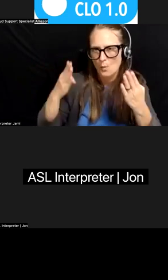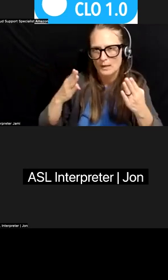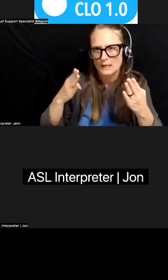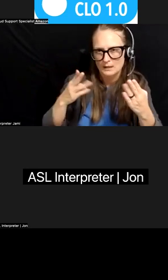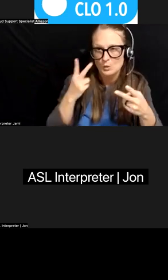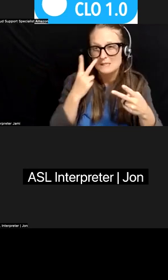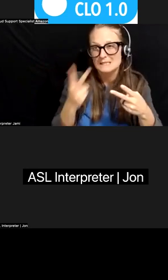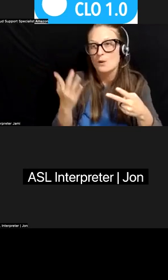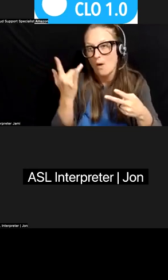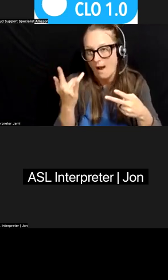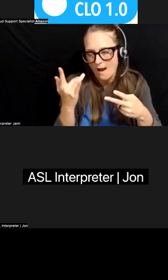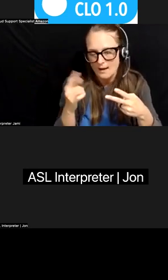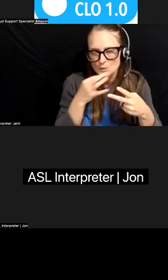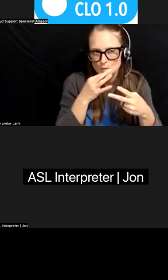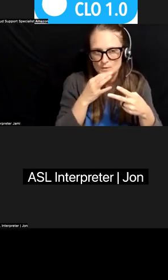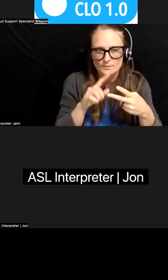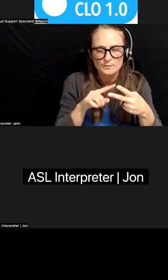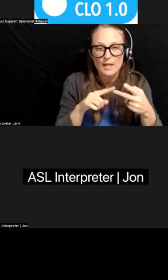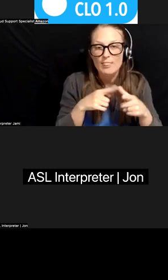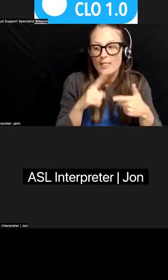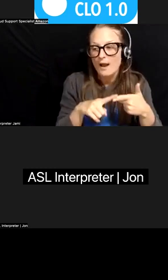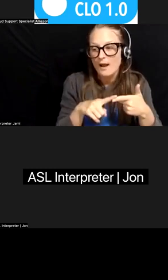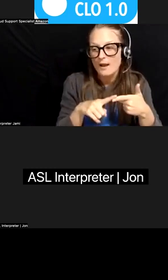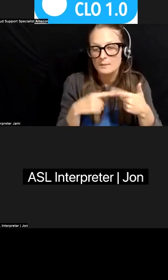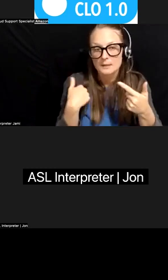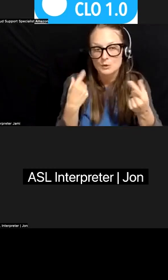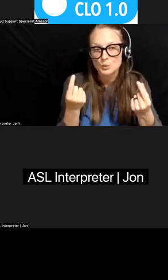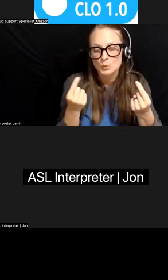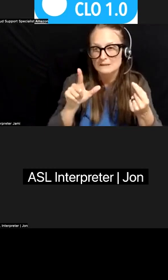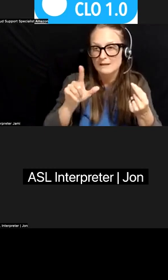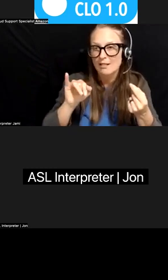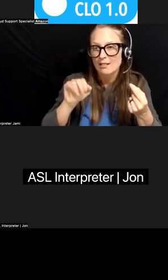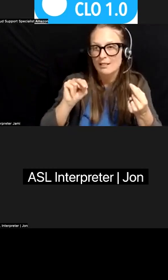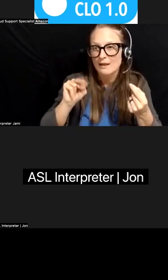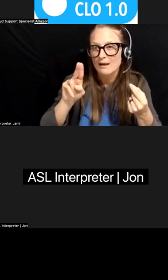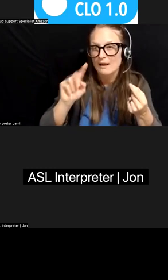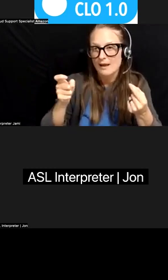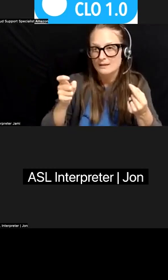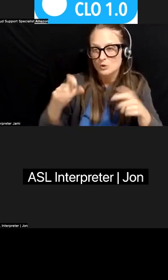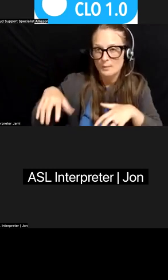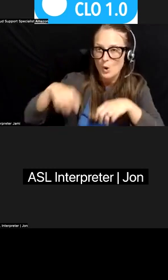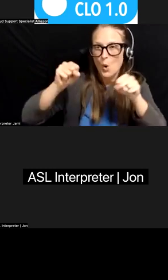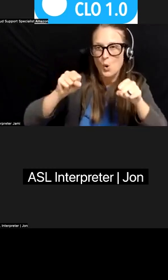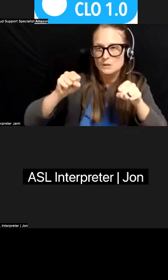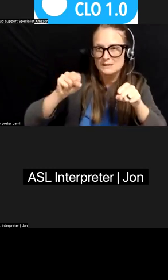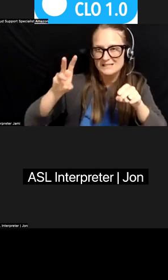seconds. And then what I'm going to do is, it's a Linux, so I'm going to host a site. And